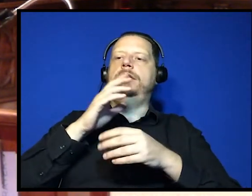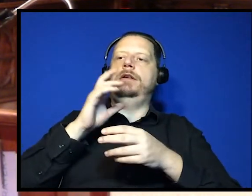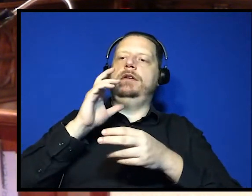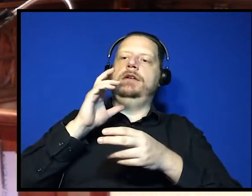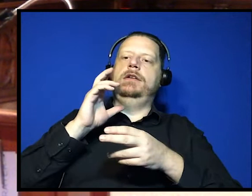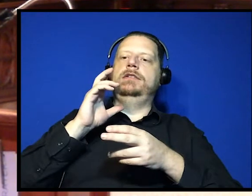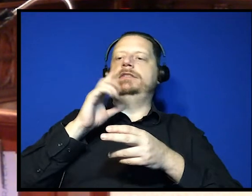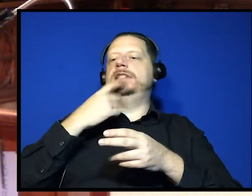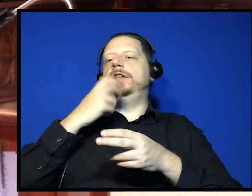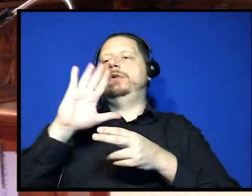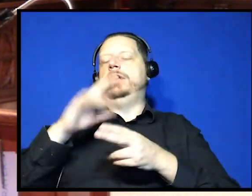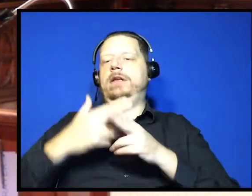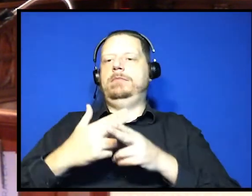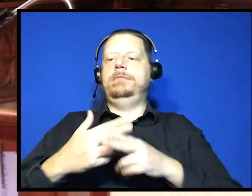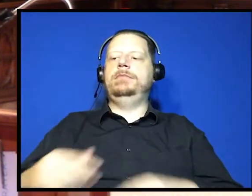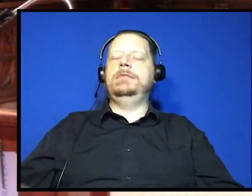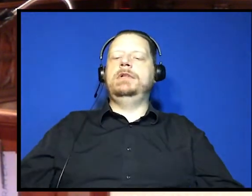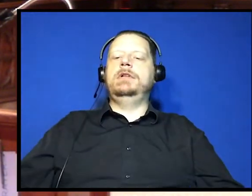call.